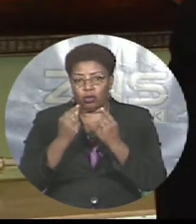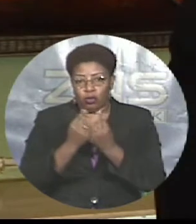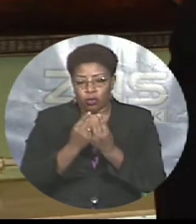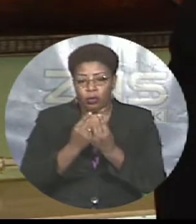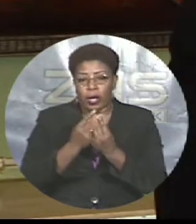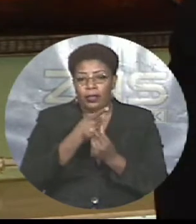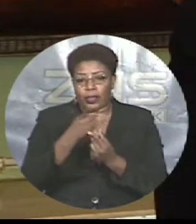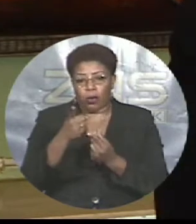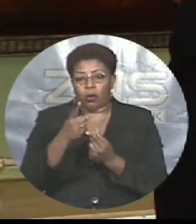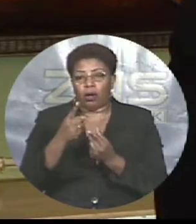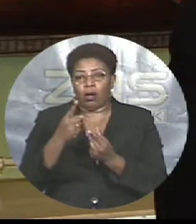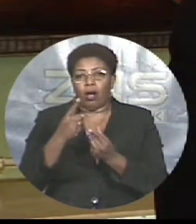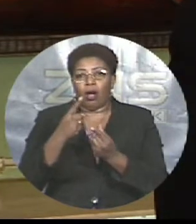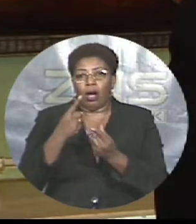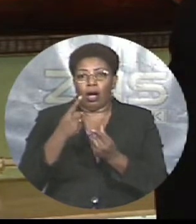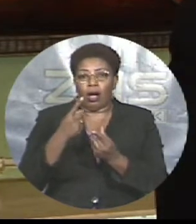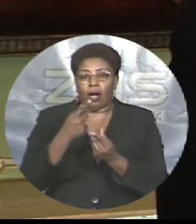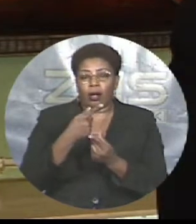forth communication.